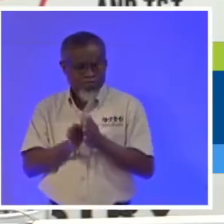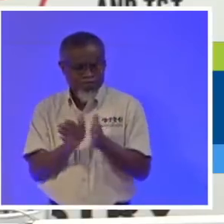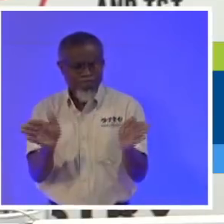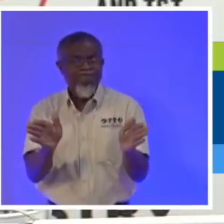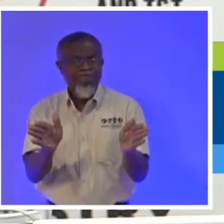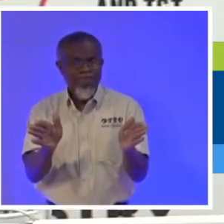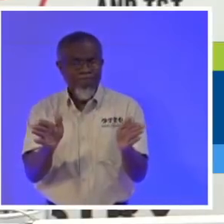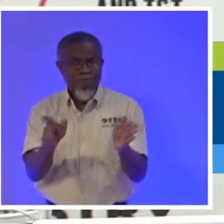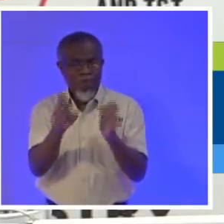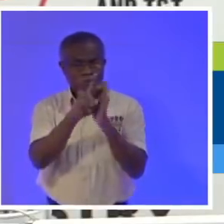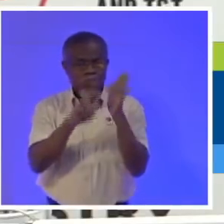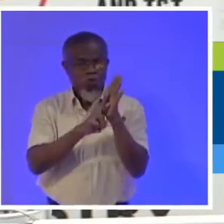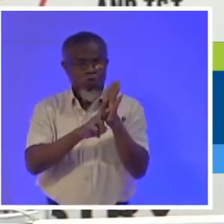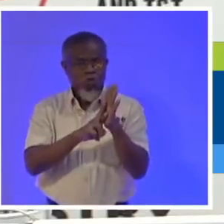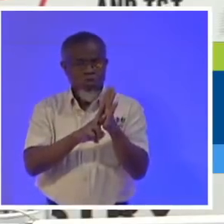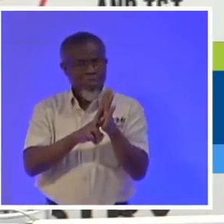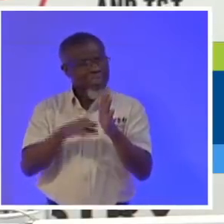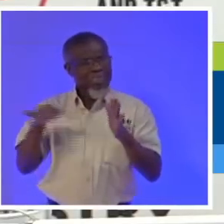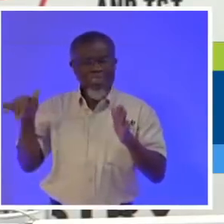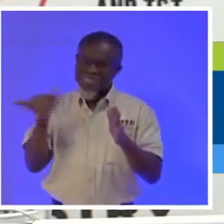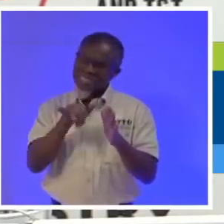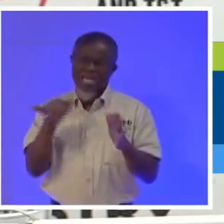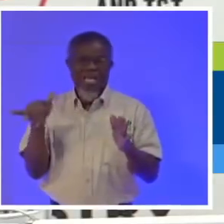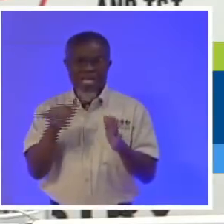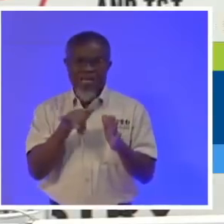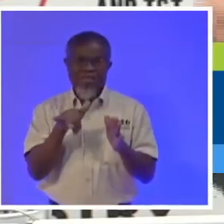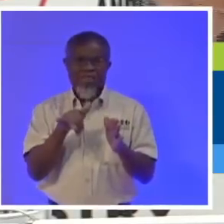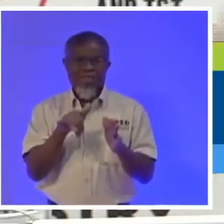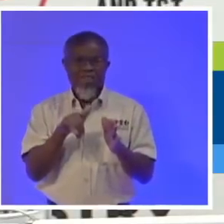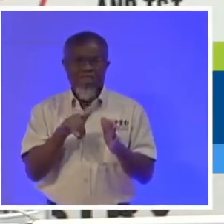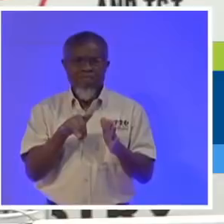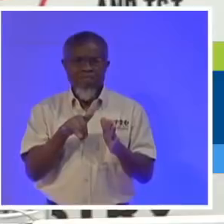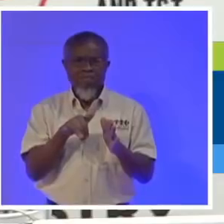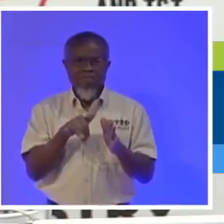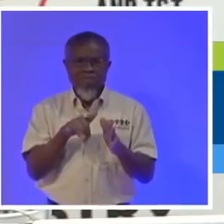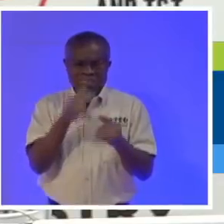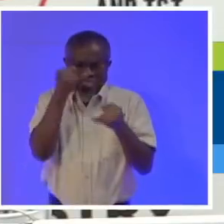warm, but then your final protection, that